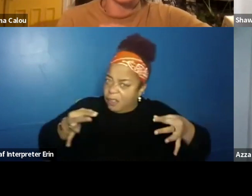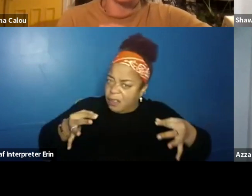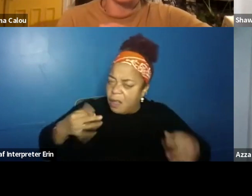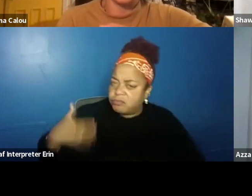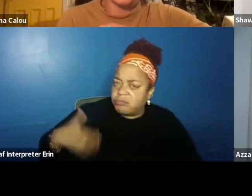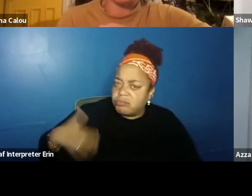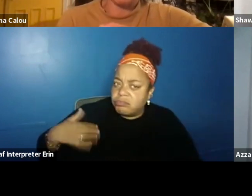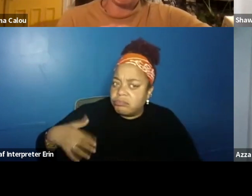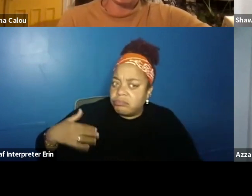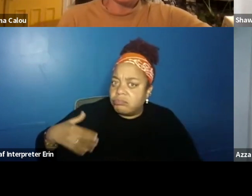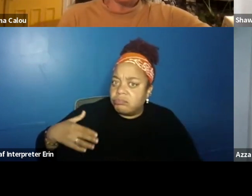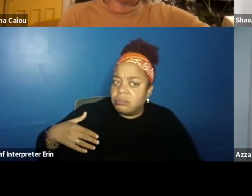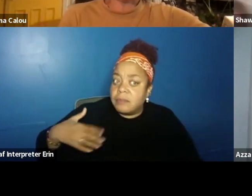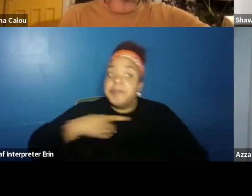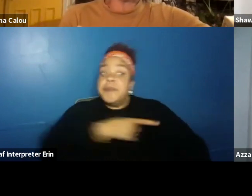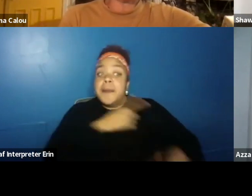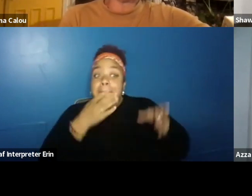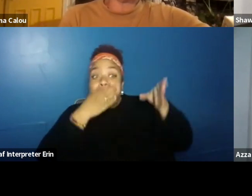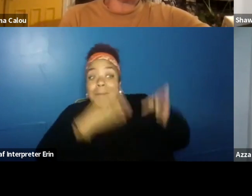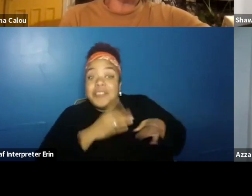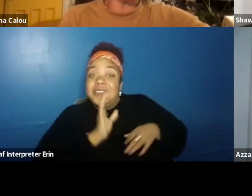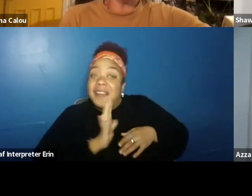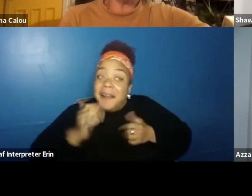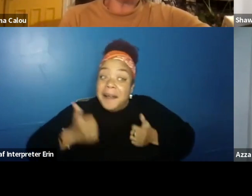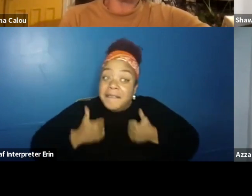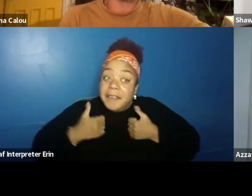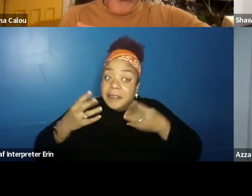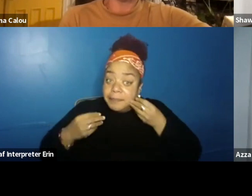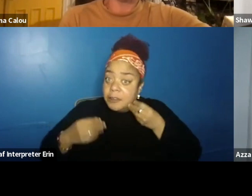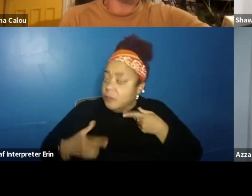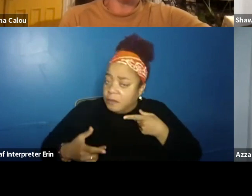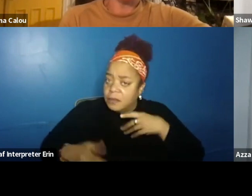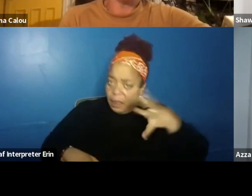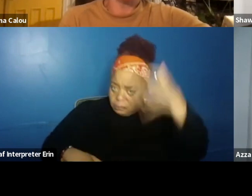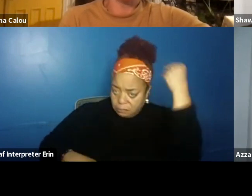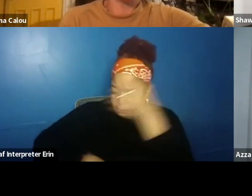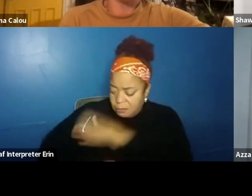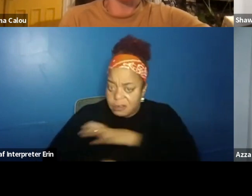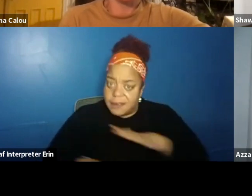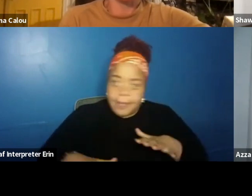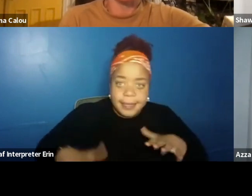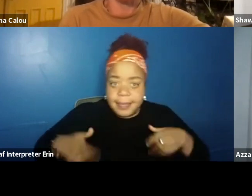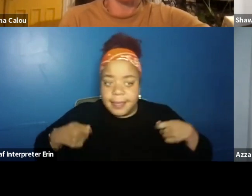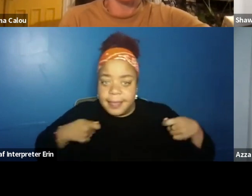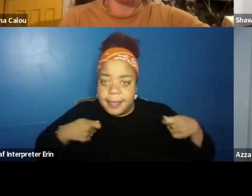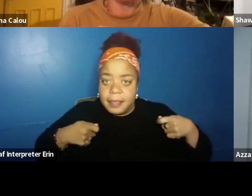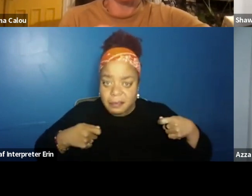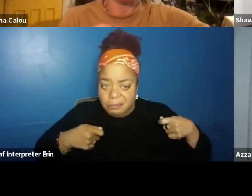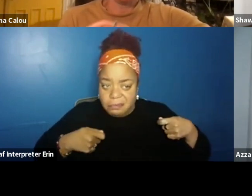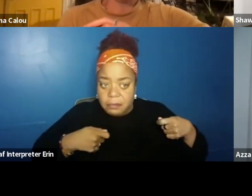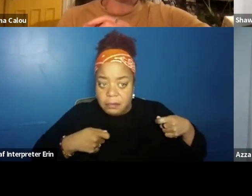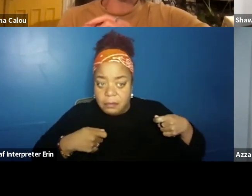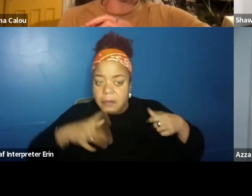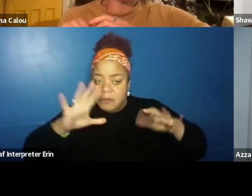actually experiencing it, this is what is happening. And I want to clear up the confusion about the use of surveillance technology on